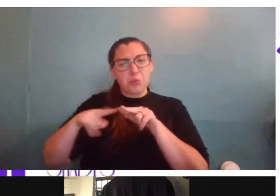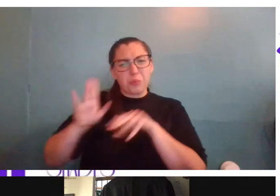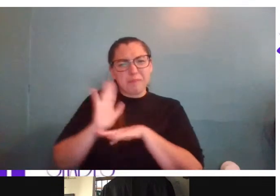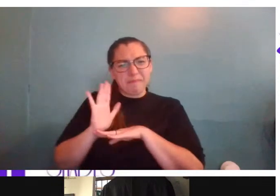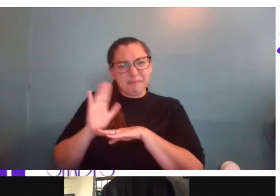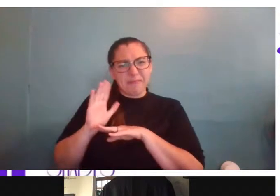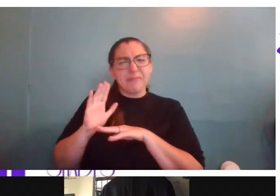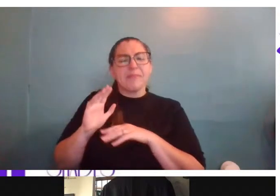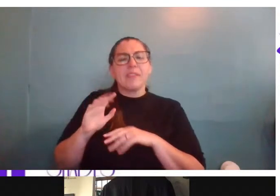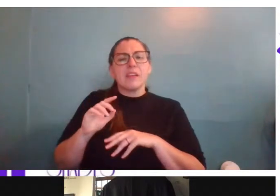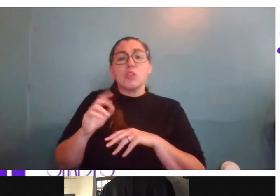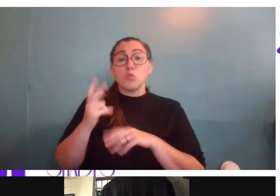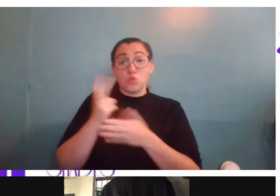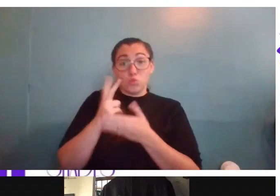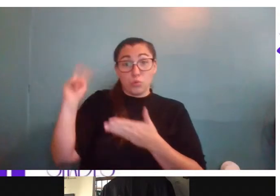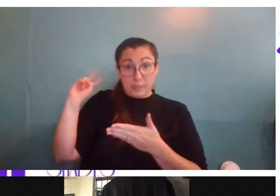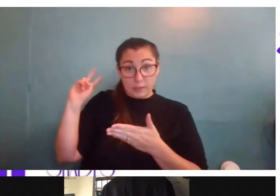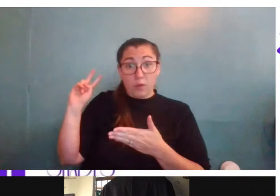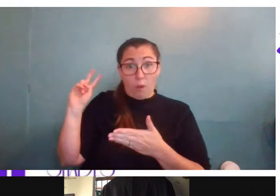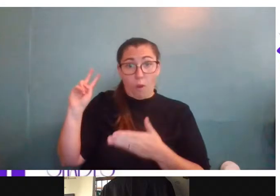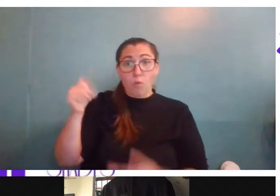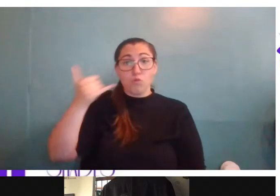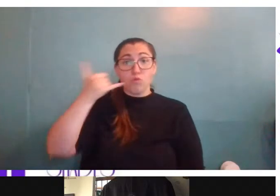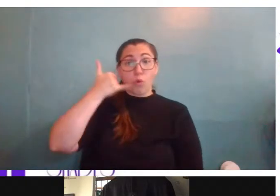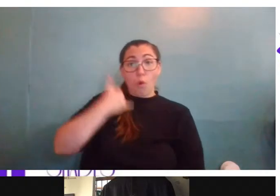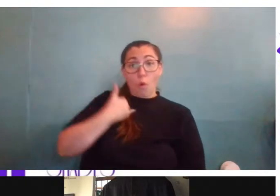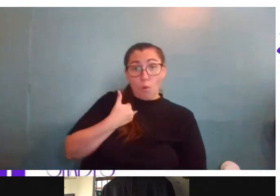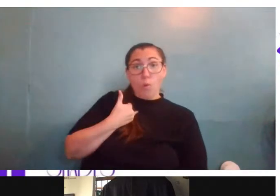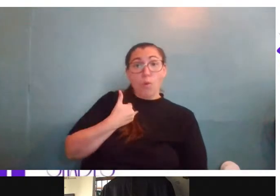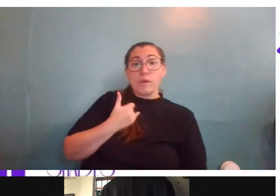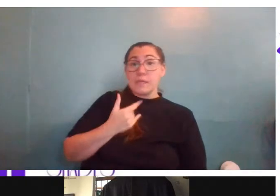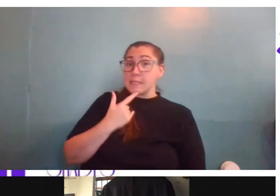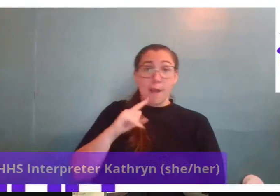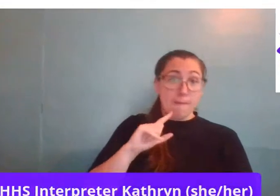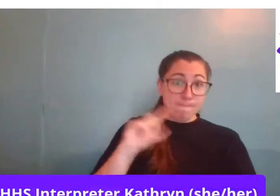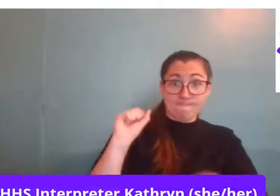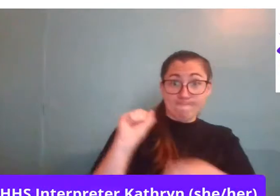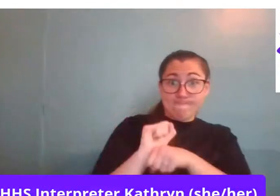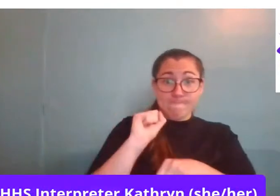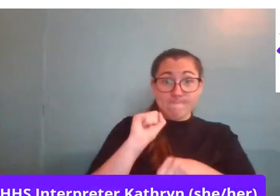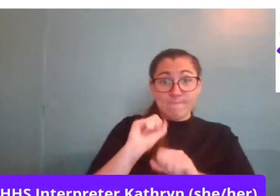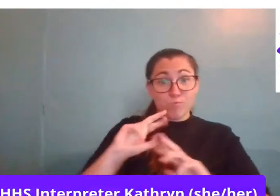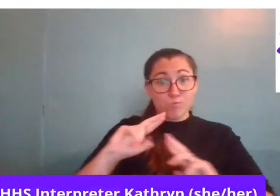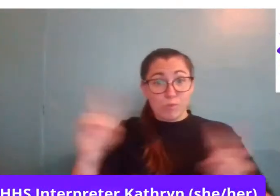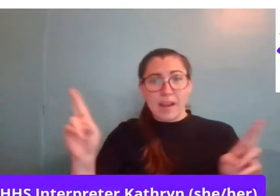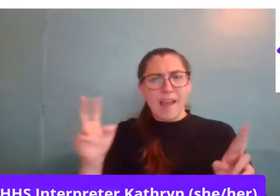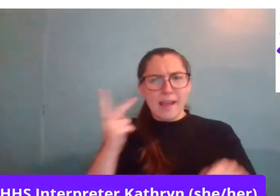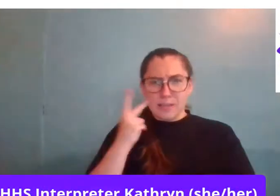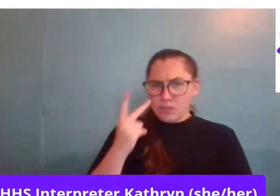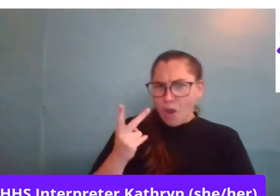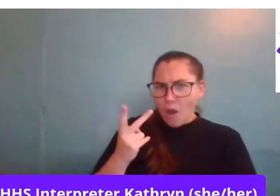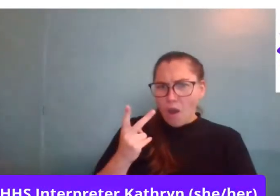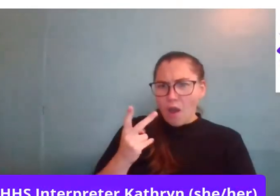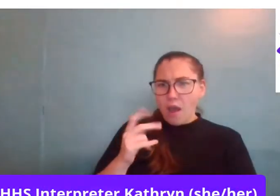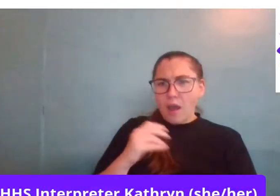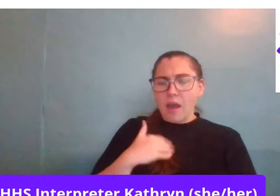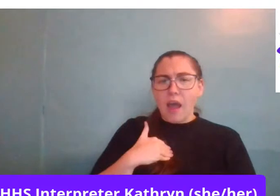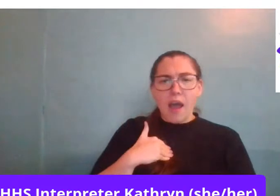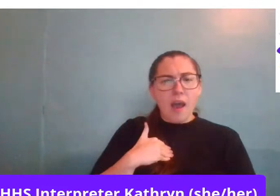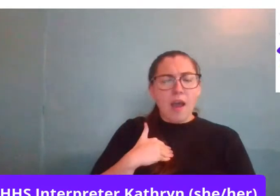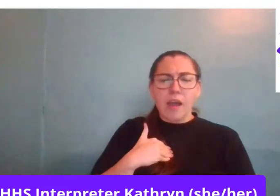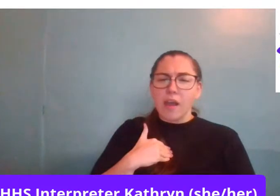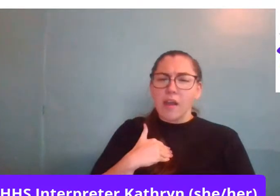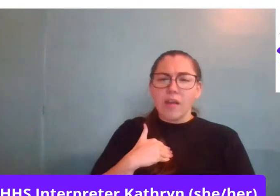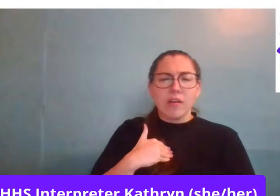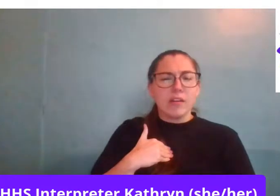got a phone call saying that they want that it's official. But when I saw that trailer, I just failed to. I just had